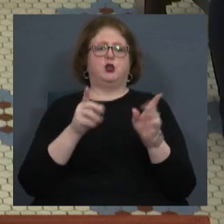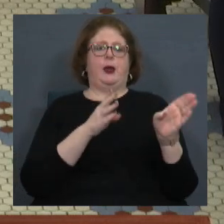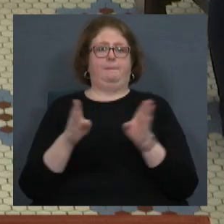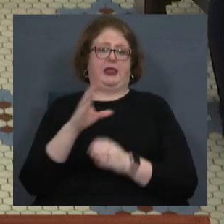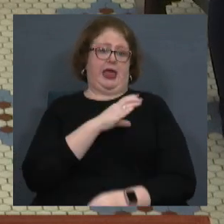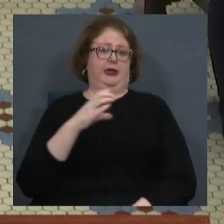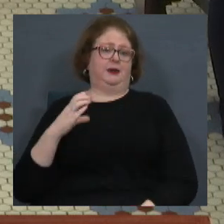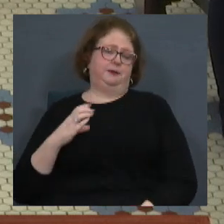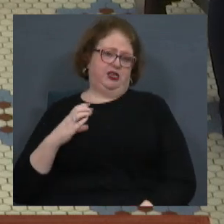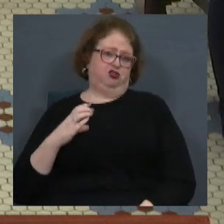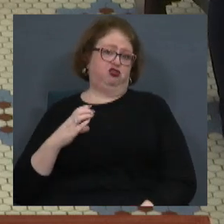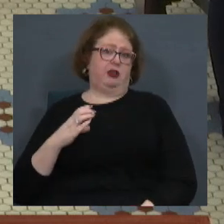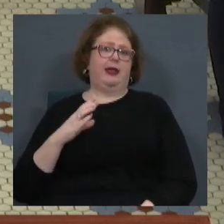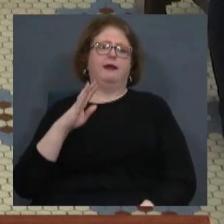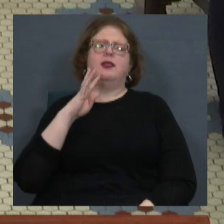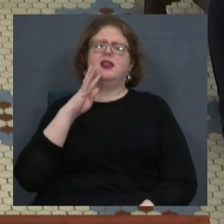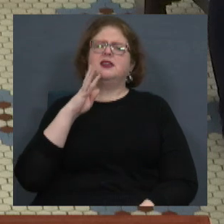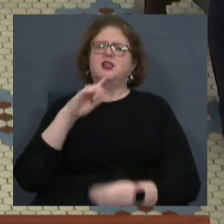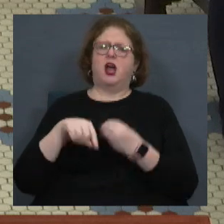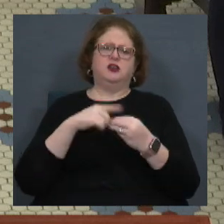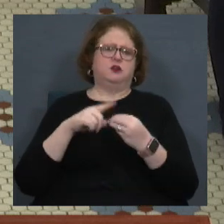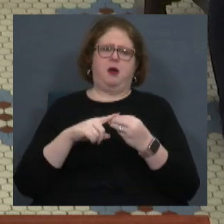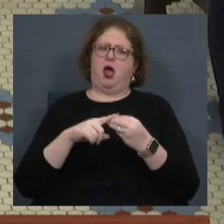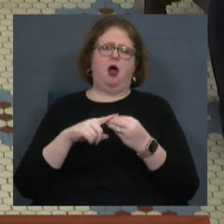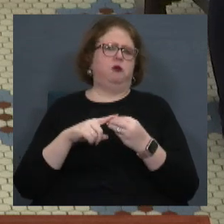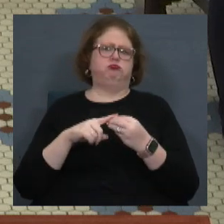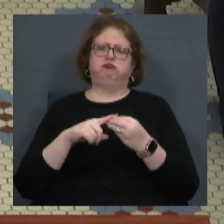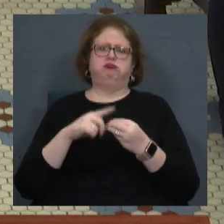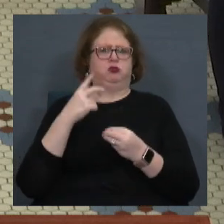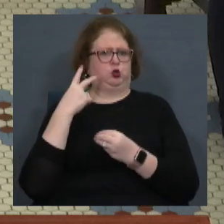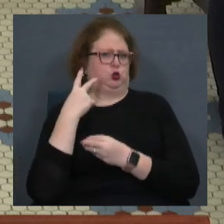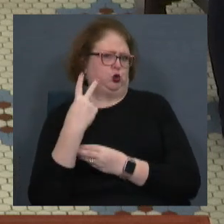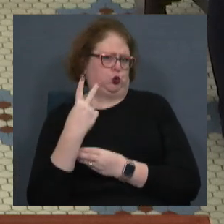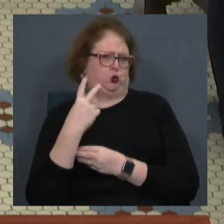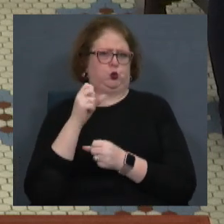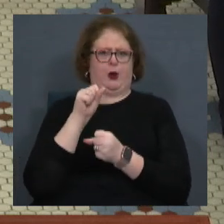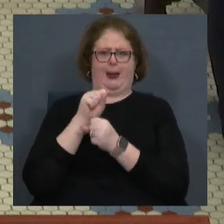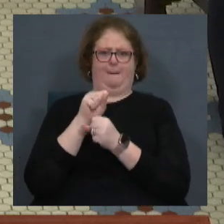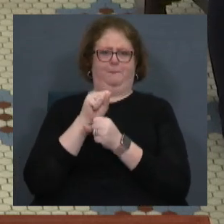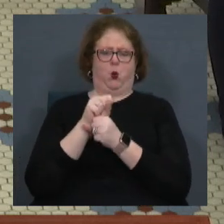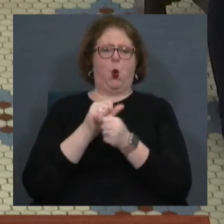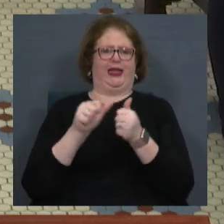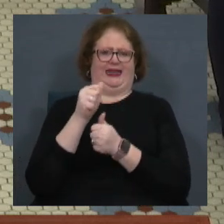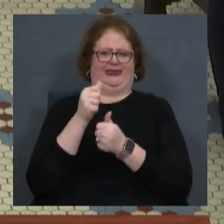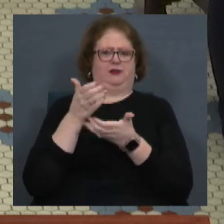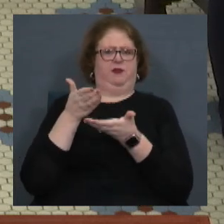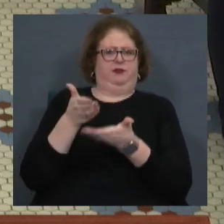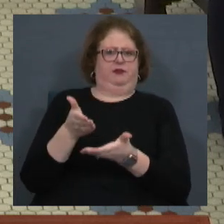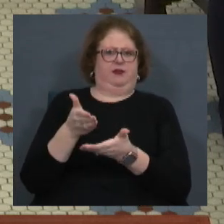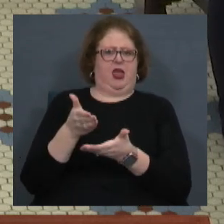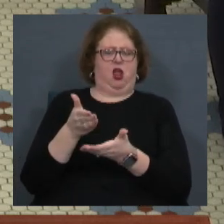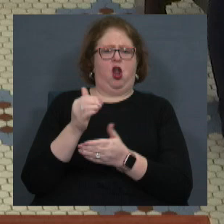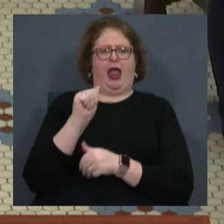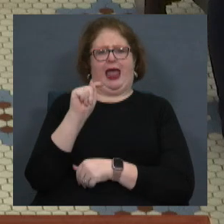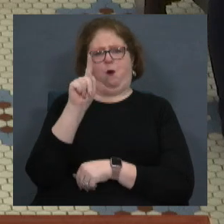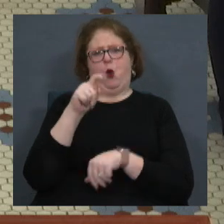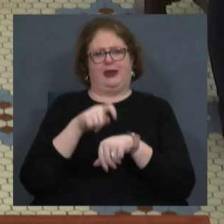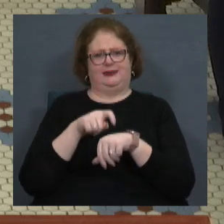they talked about having no more than 2 employees at the location at one time with up to